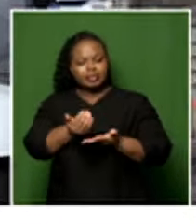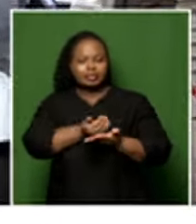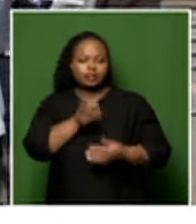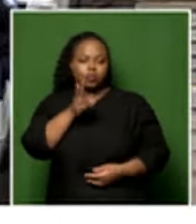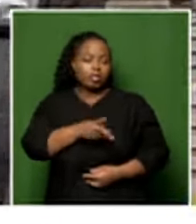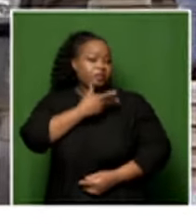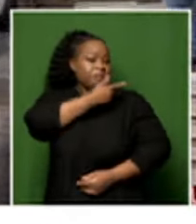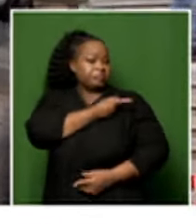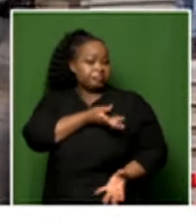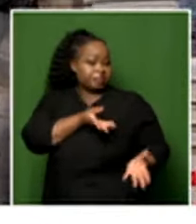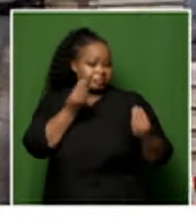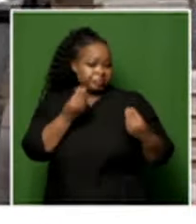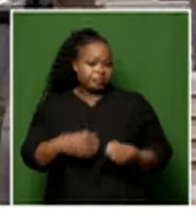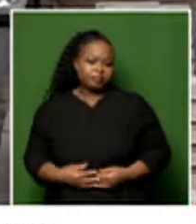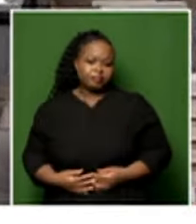get vaccinated. But